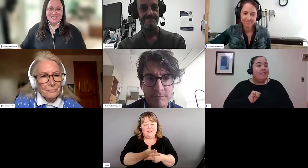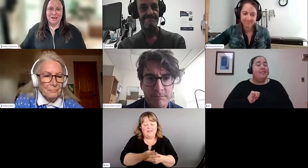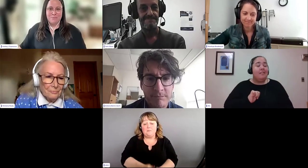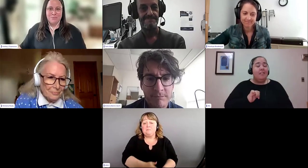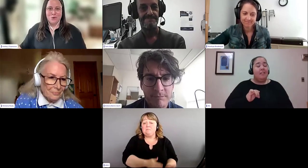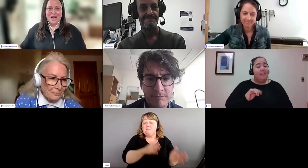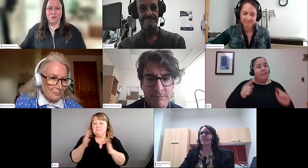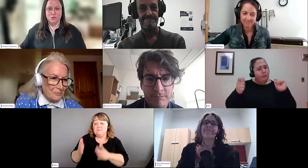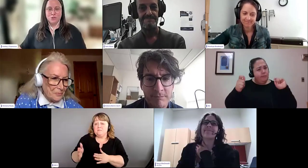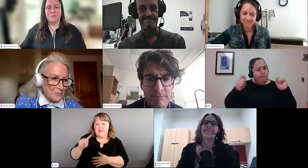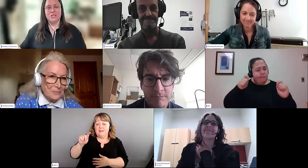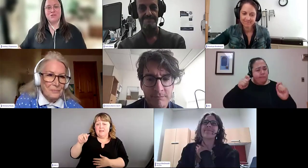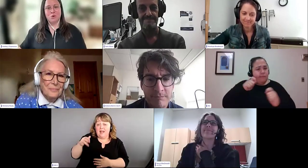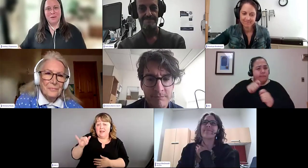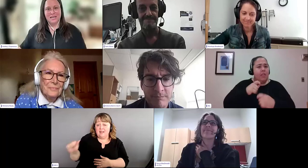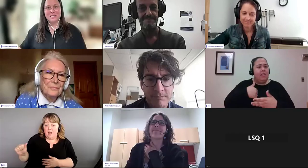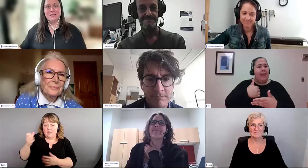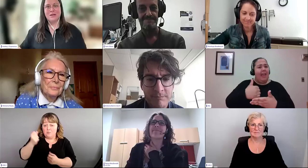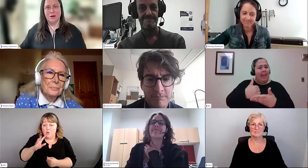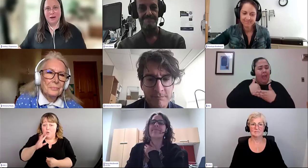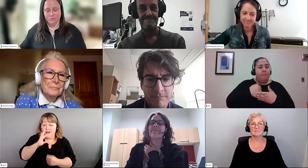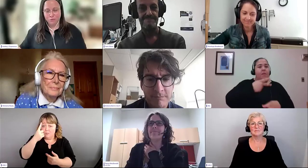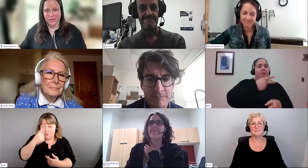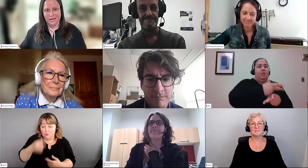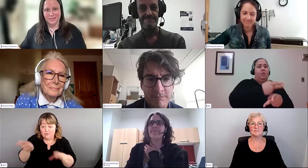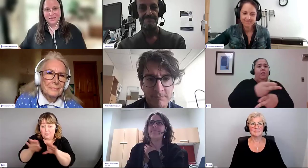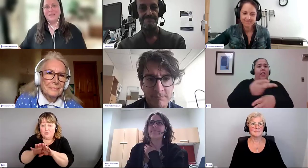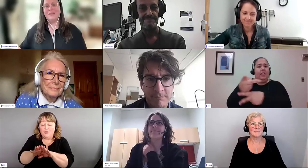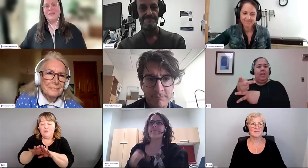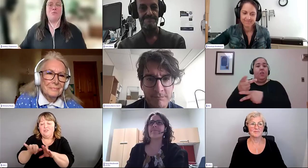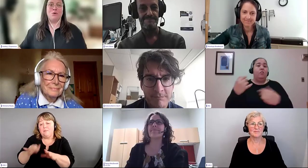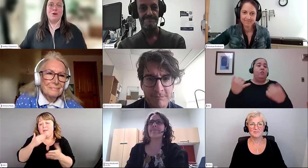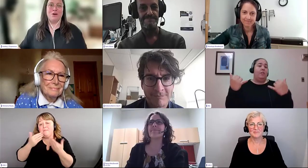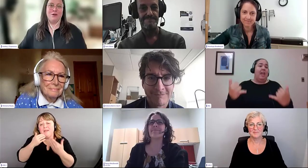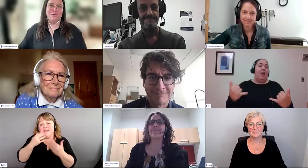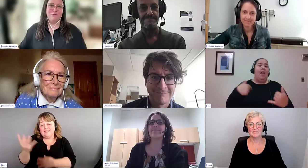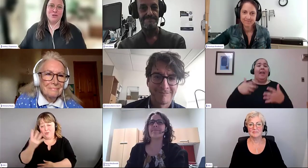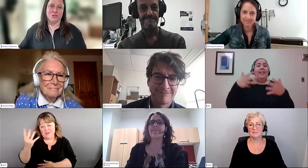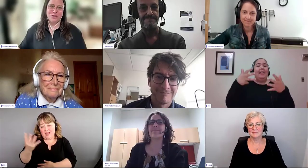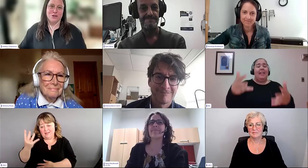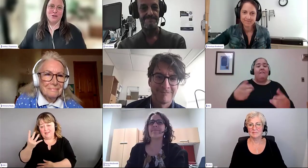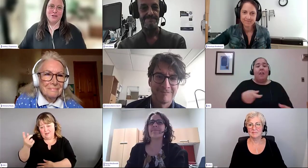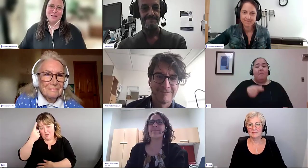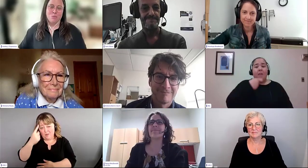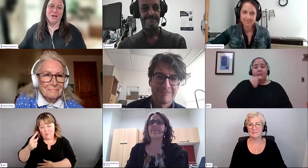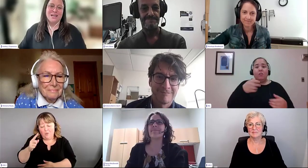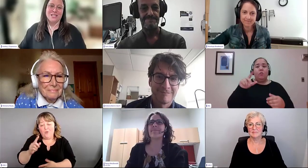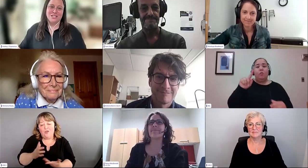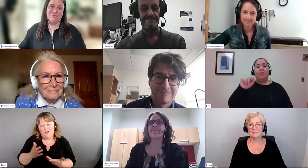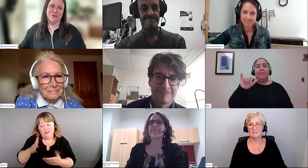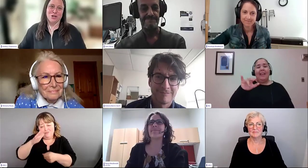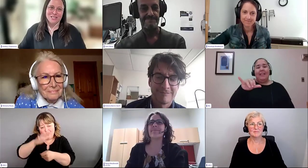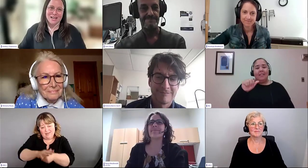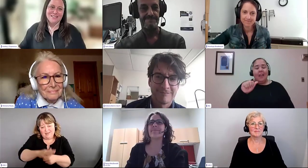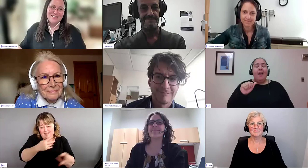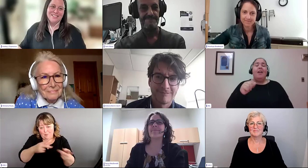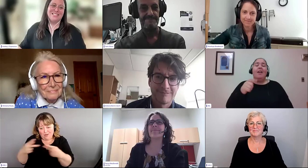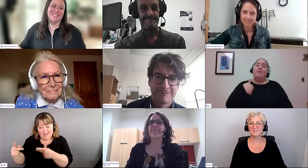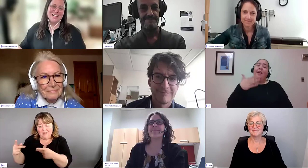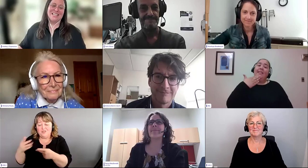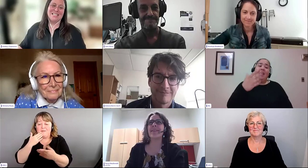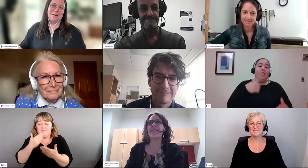which we take care. So I leave the microphone to Tanya, the floor to Tanya, to thank you. But I thank all the